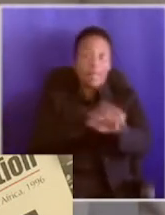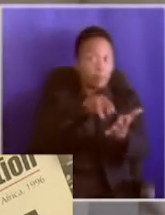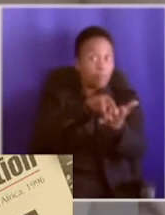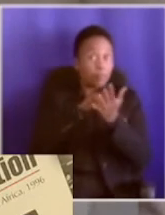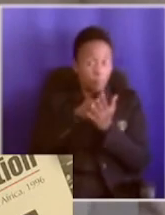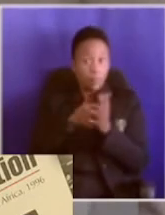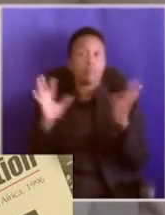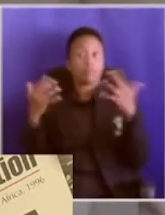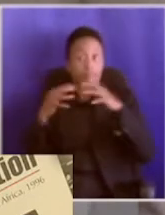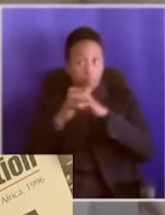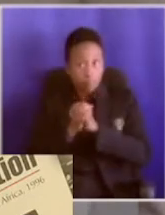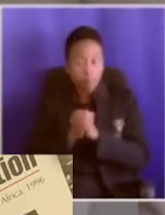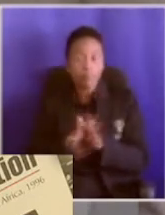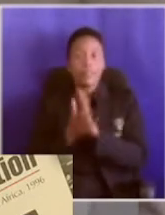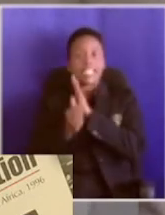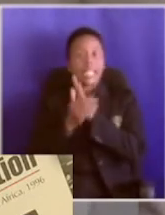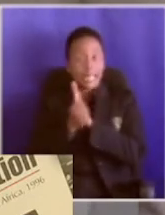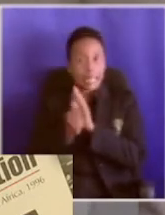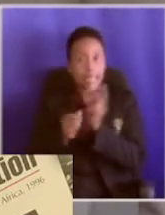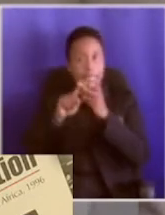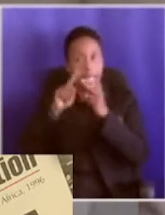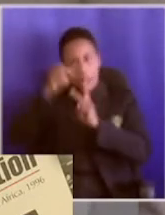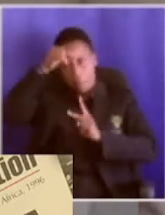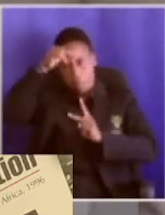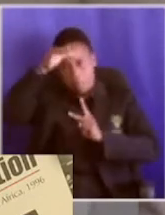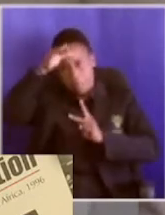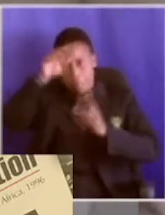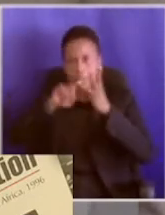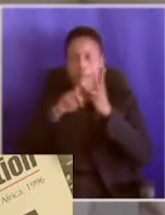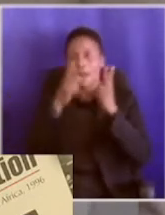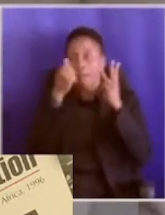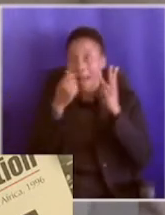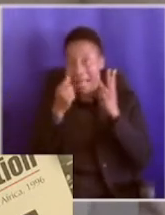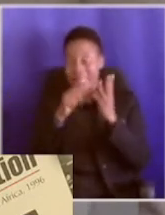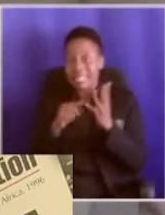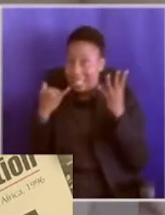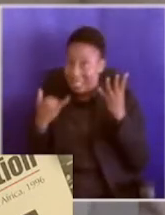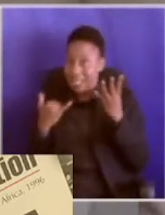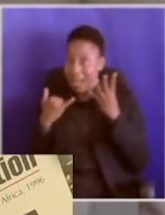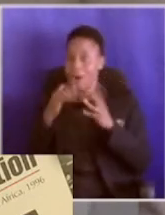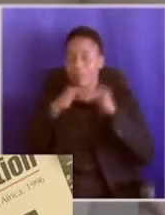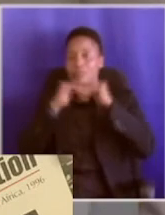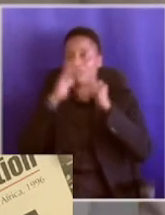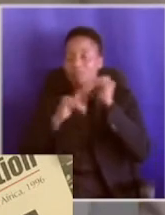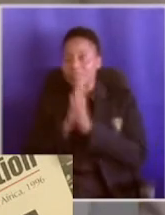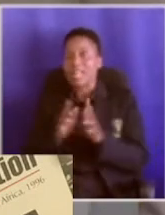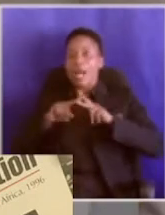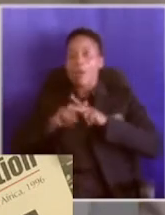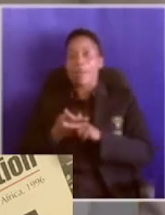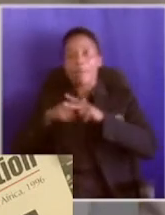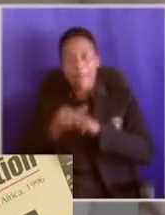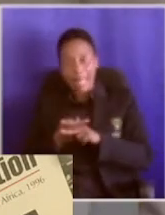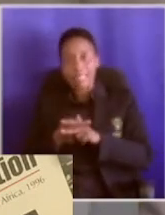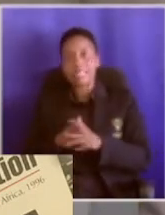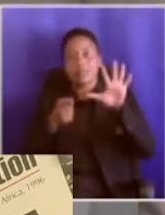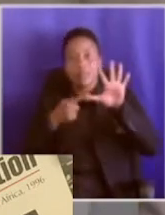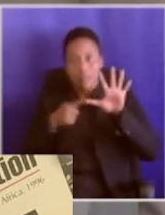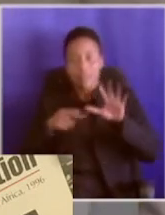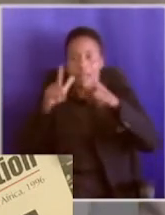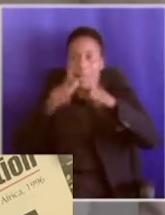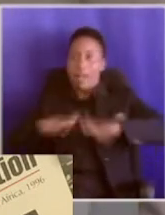combination of skills and expertise, capital, modern infrastructure and equipment, and of course